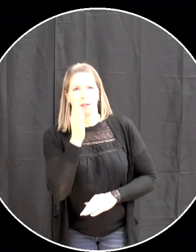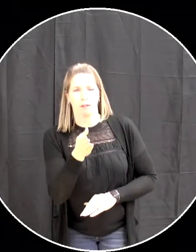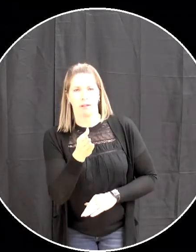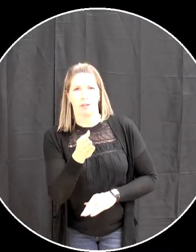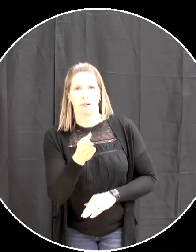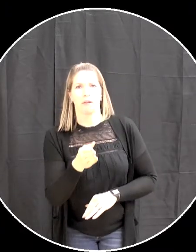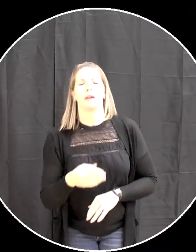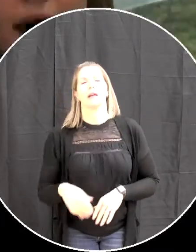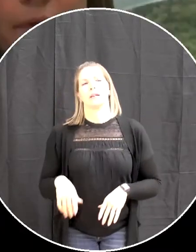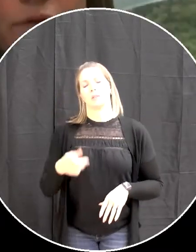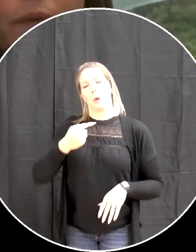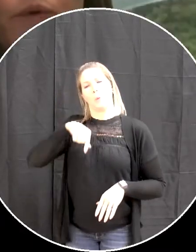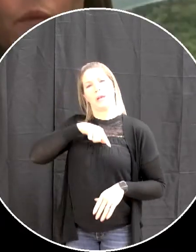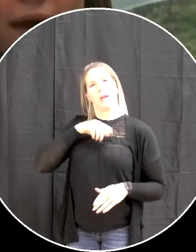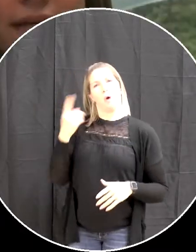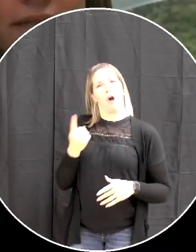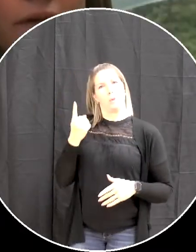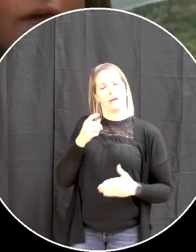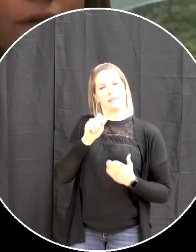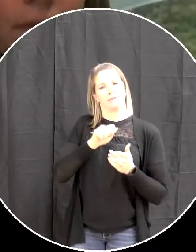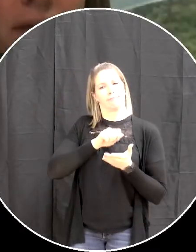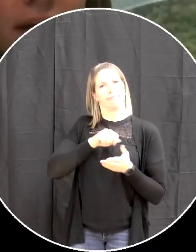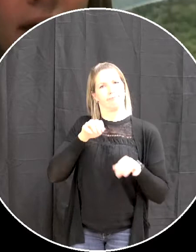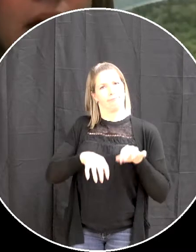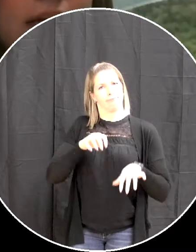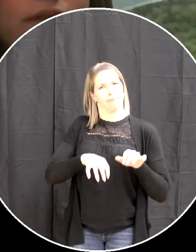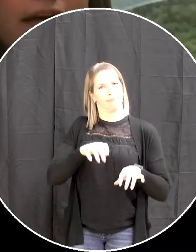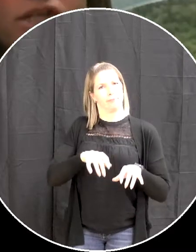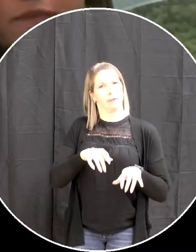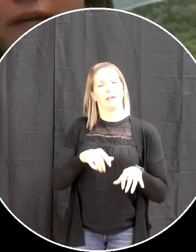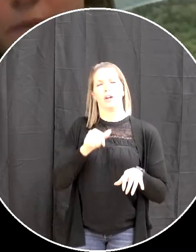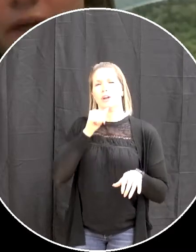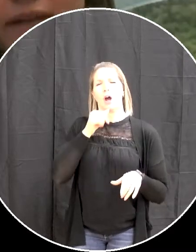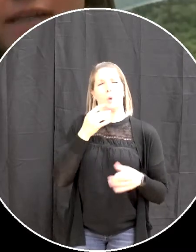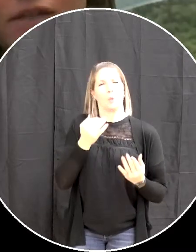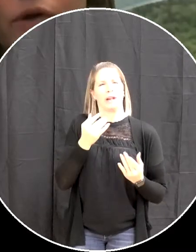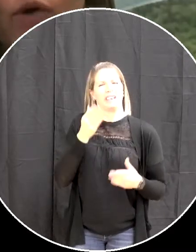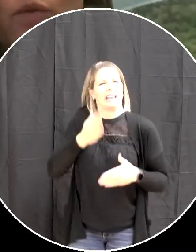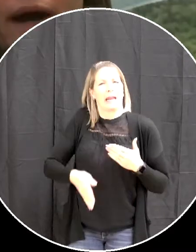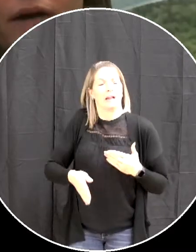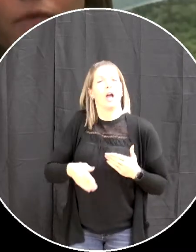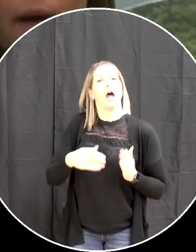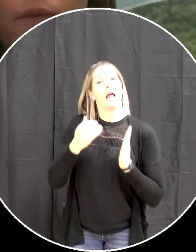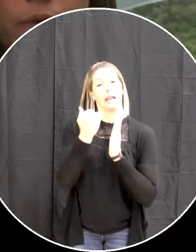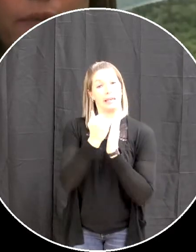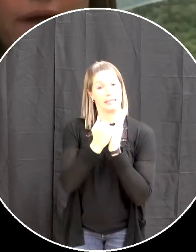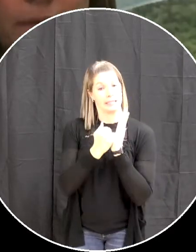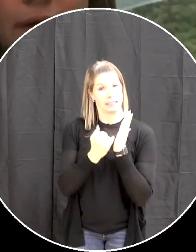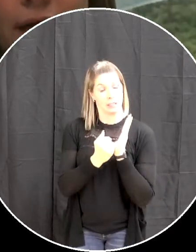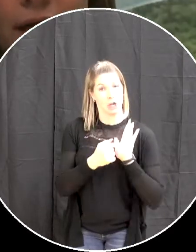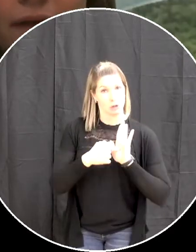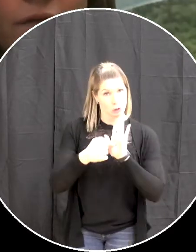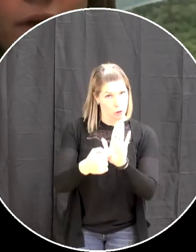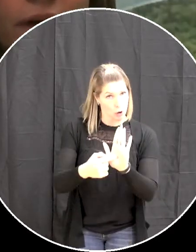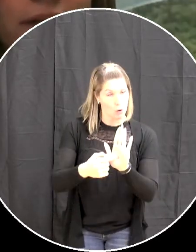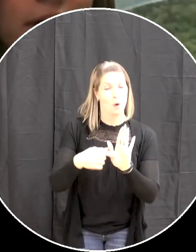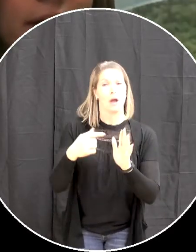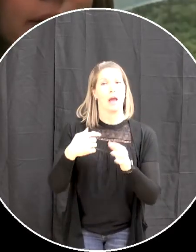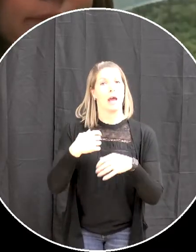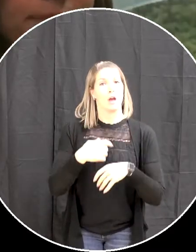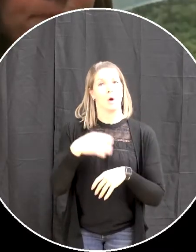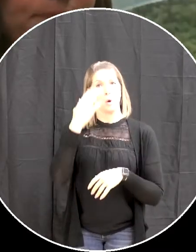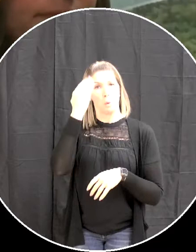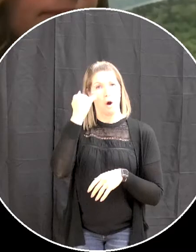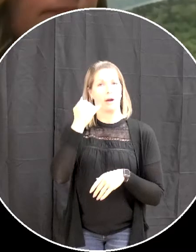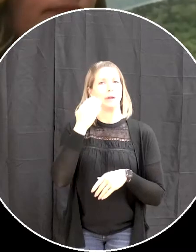would communicate that as it happened. We wouldn't wait until the meeting. So that's just meant to be a list so you're aware of when we will be communicating the various